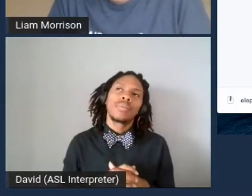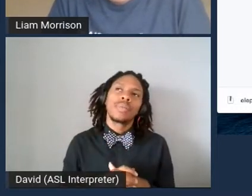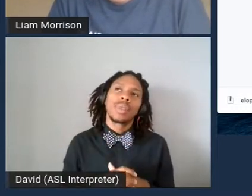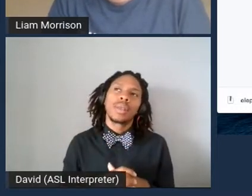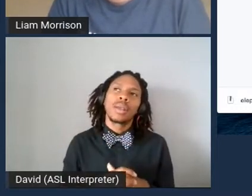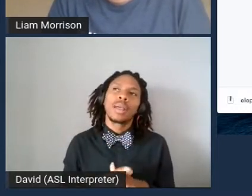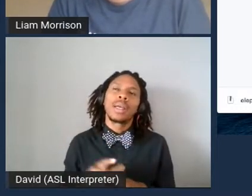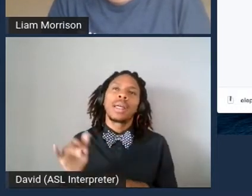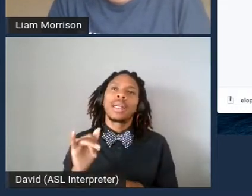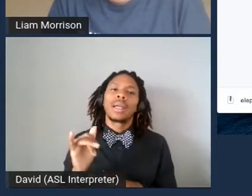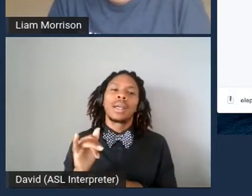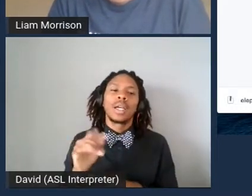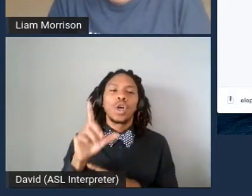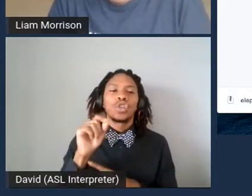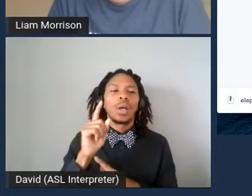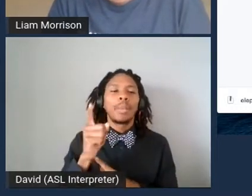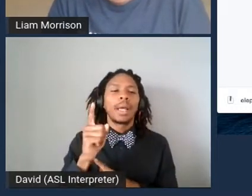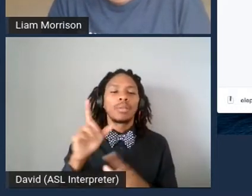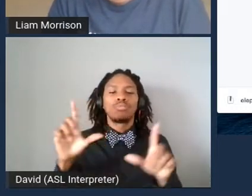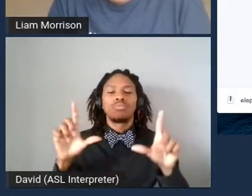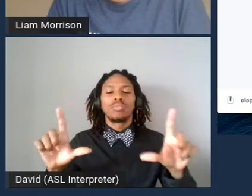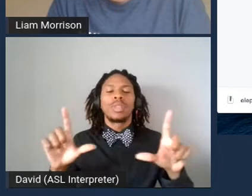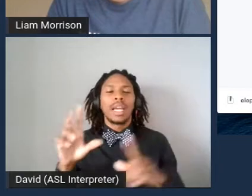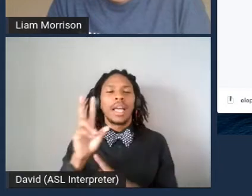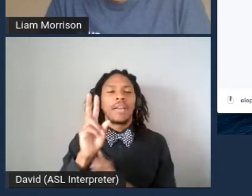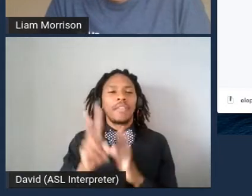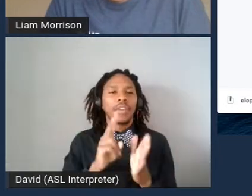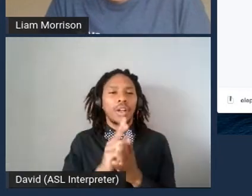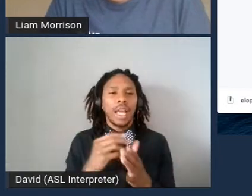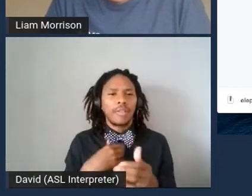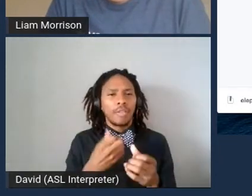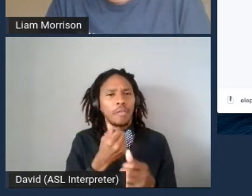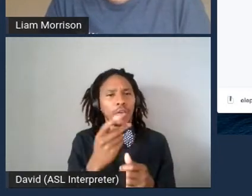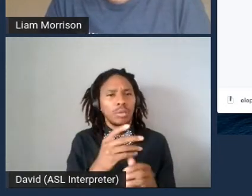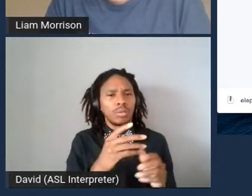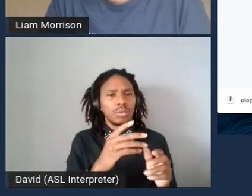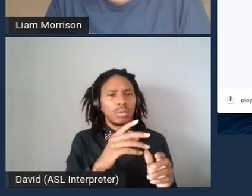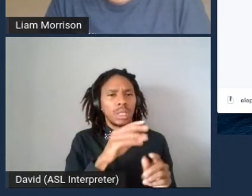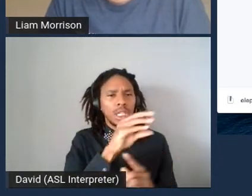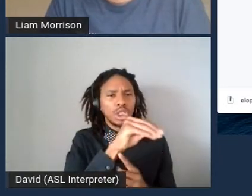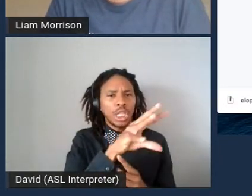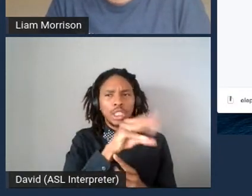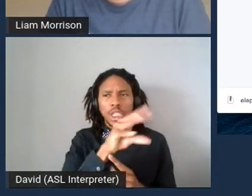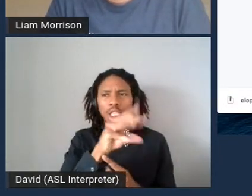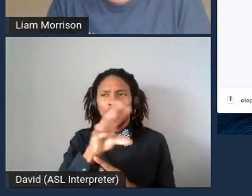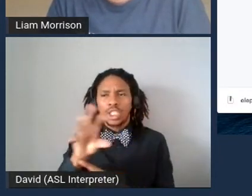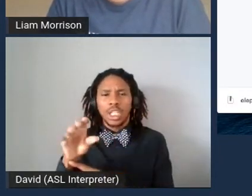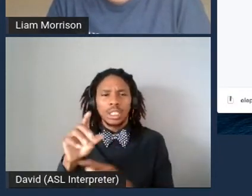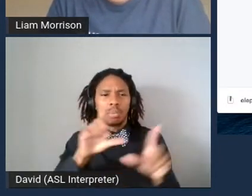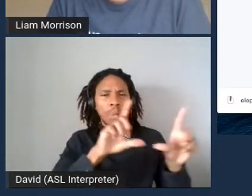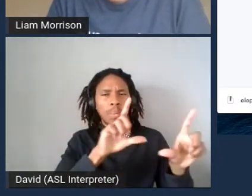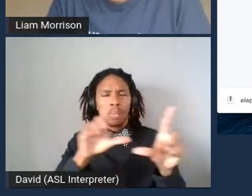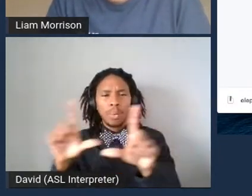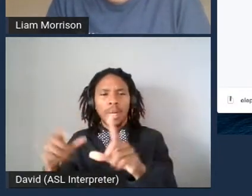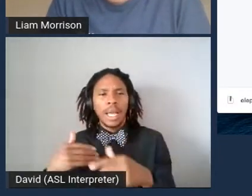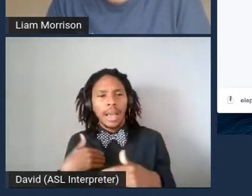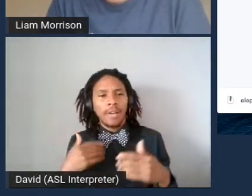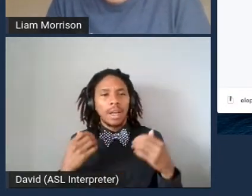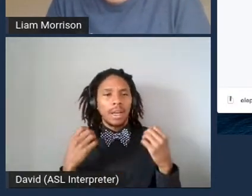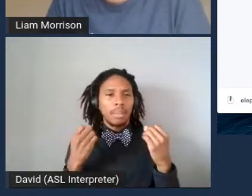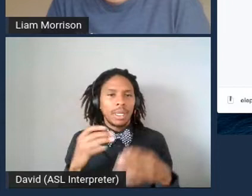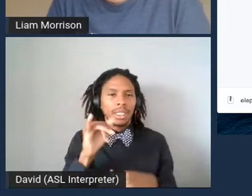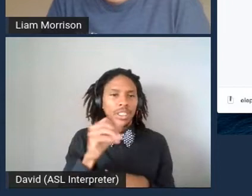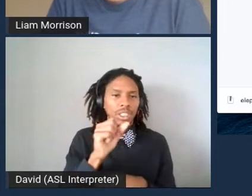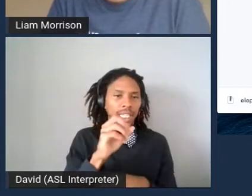something that's like a 20-minute video would have several different shots over the course of the 20 minutes, and there would be a lot of